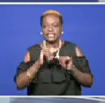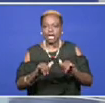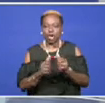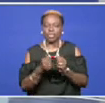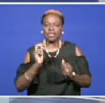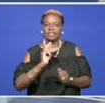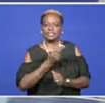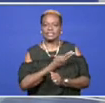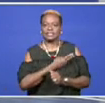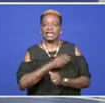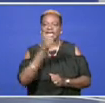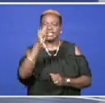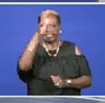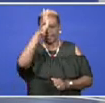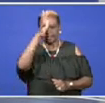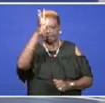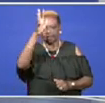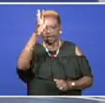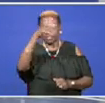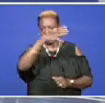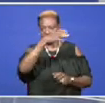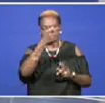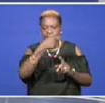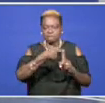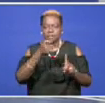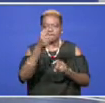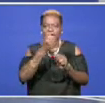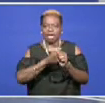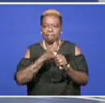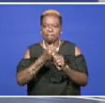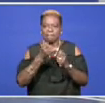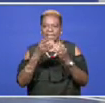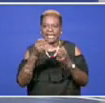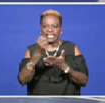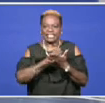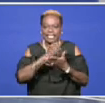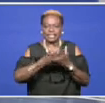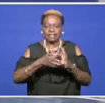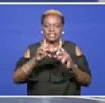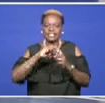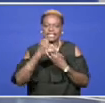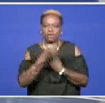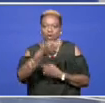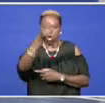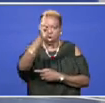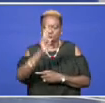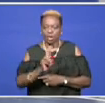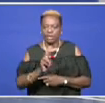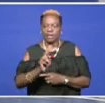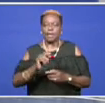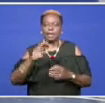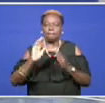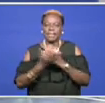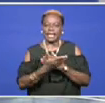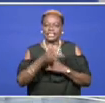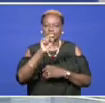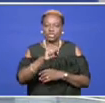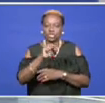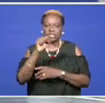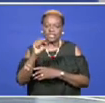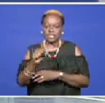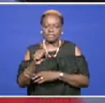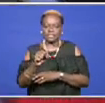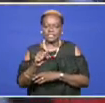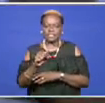Well, 10 fathers from various sectors of the society were honored by officials of the Ministry of Social Services and Urban Development's Urban Renewal